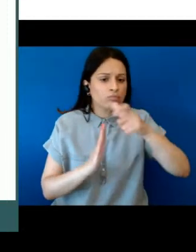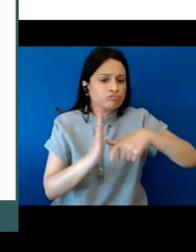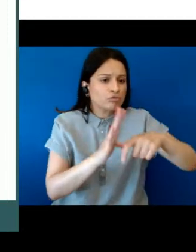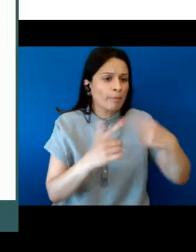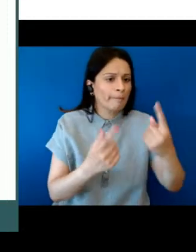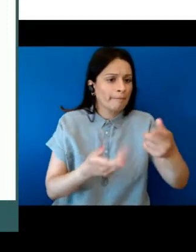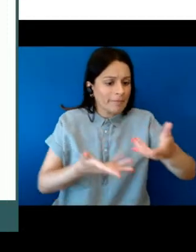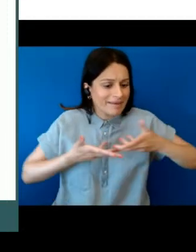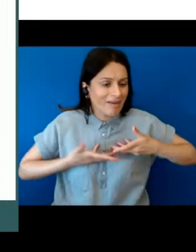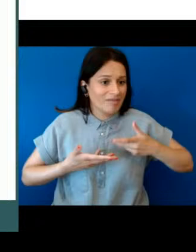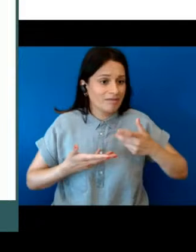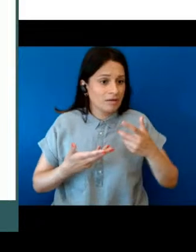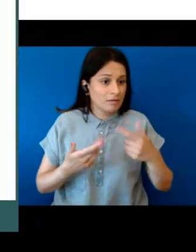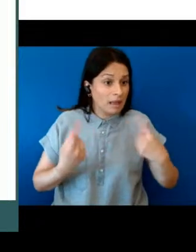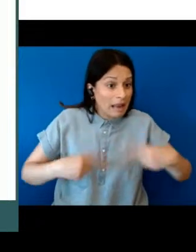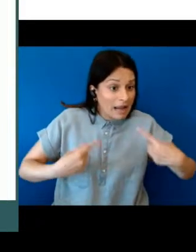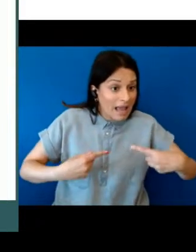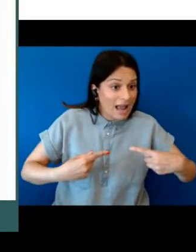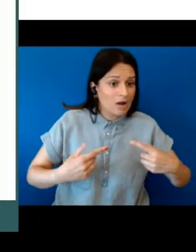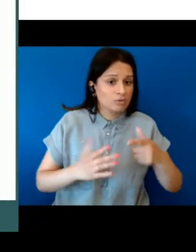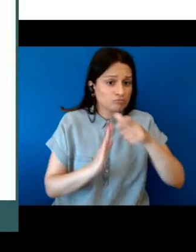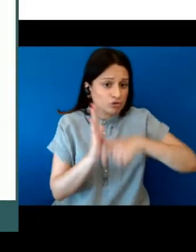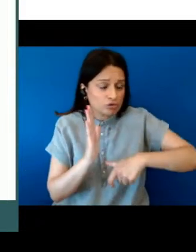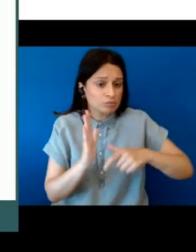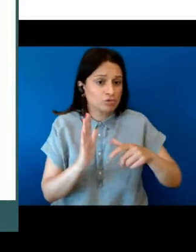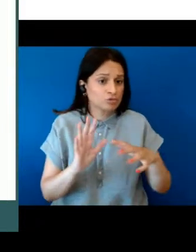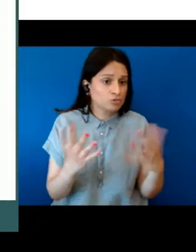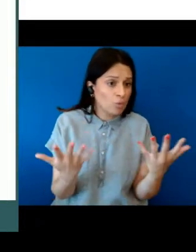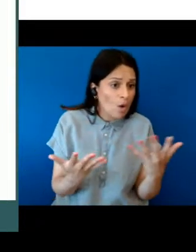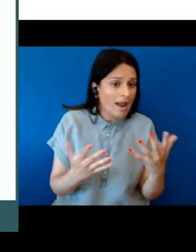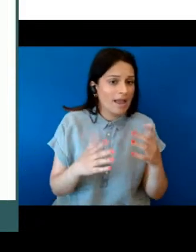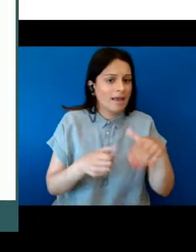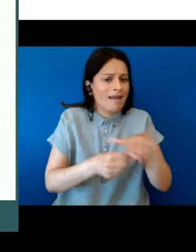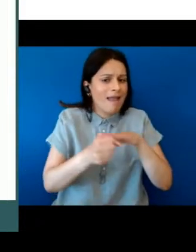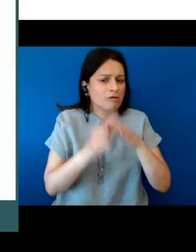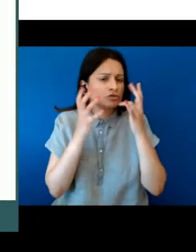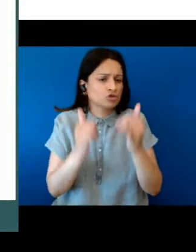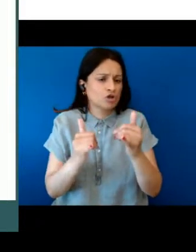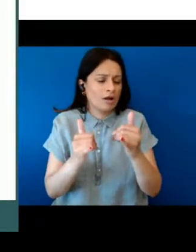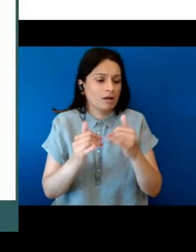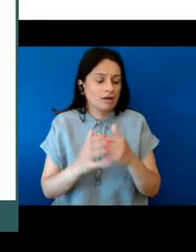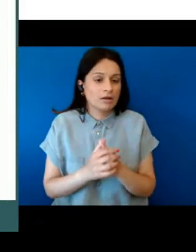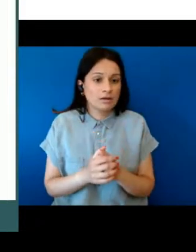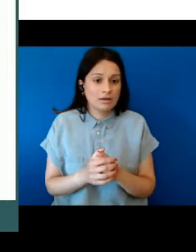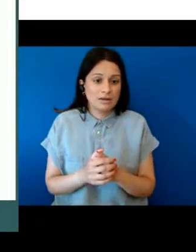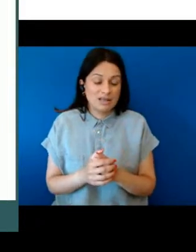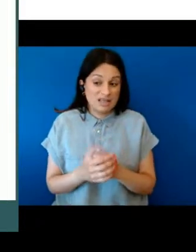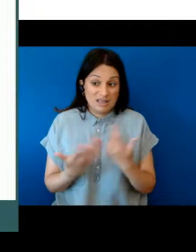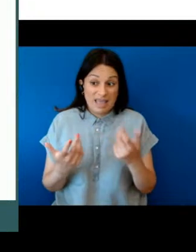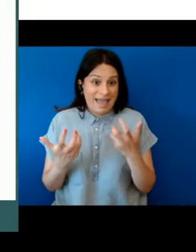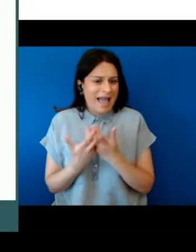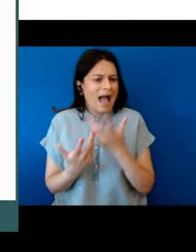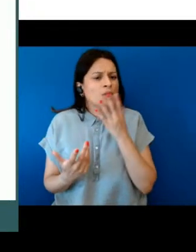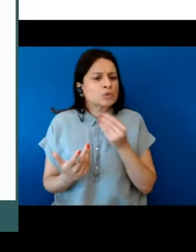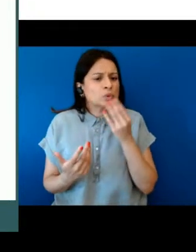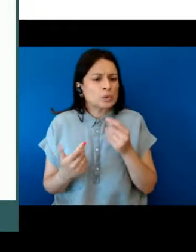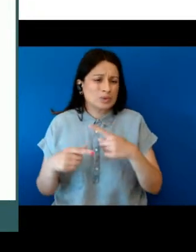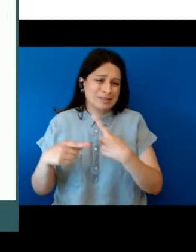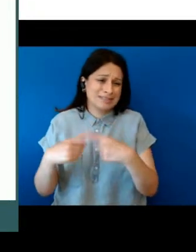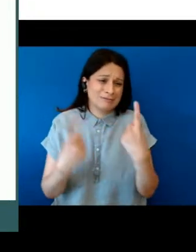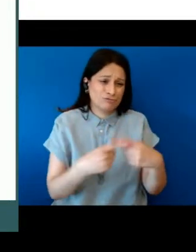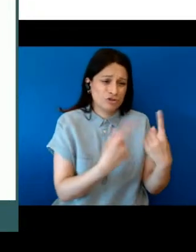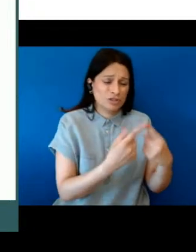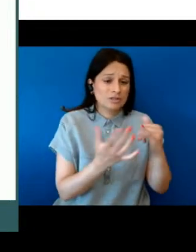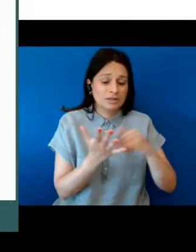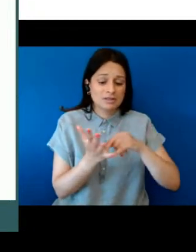available on prescription in your local area. Techniques are very different using Sterimar versus one of